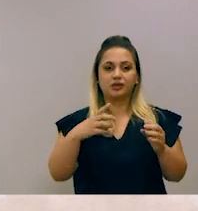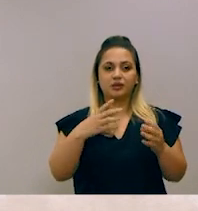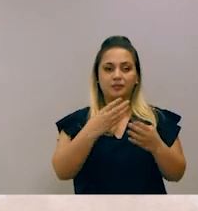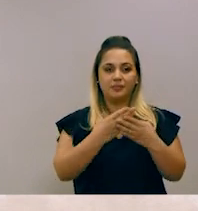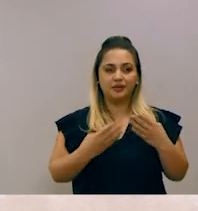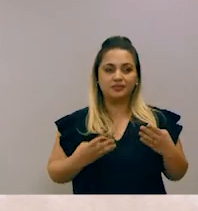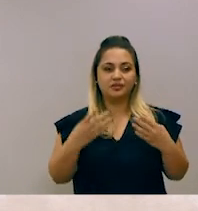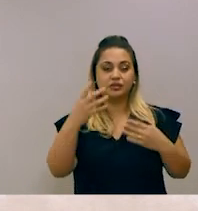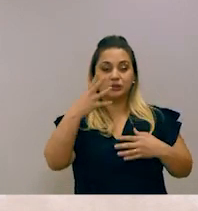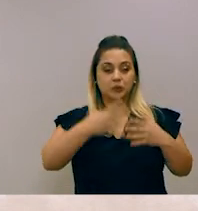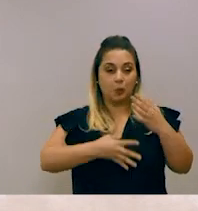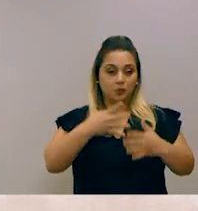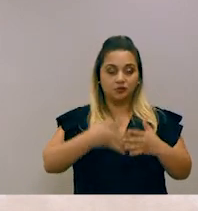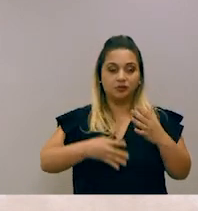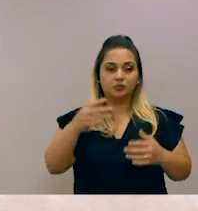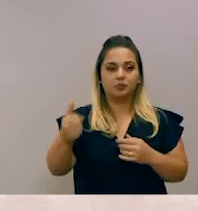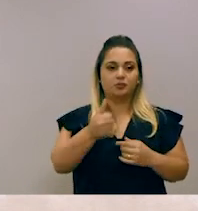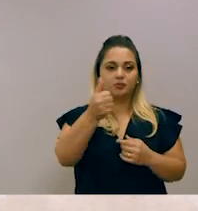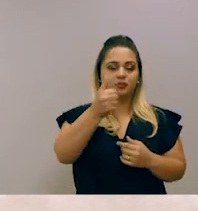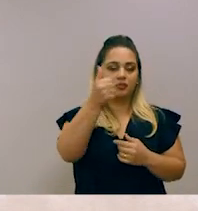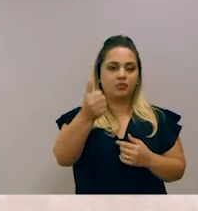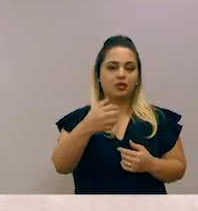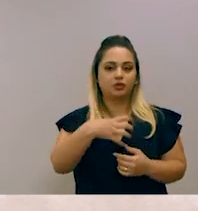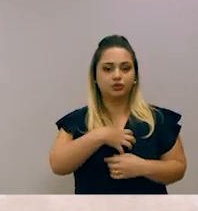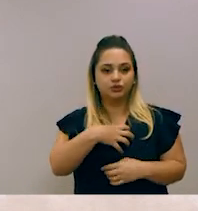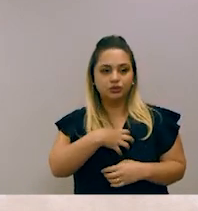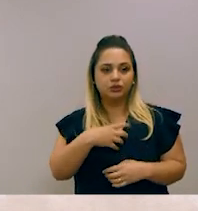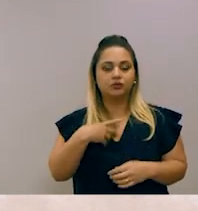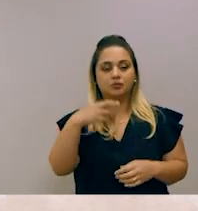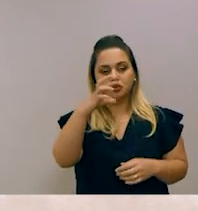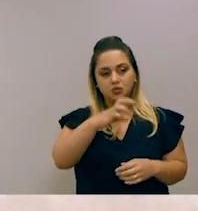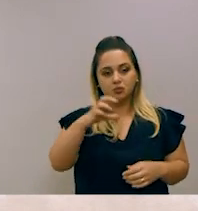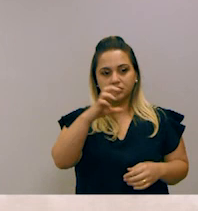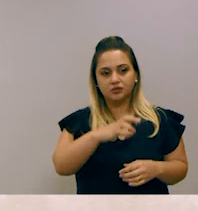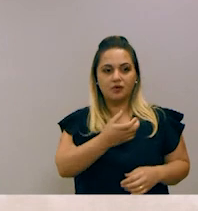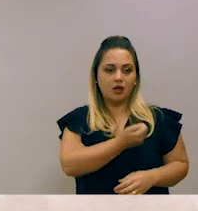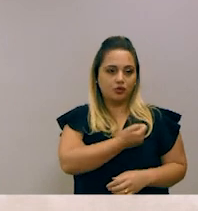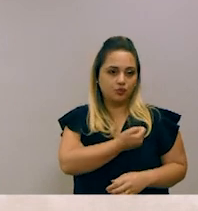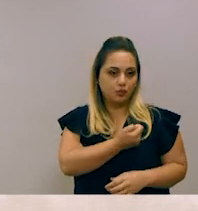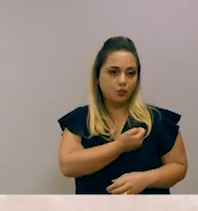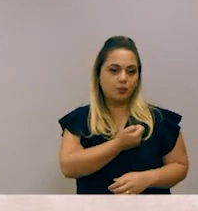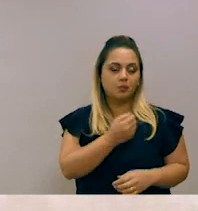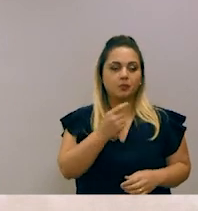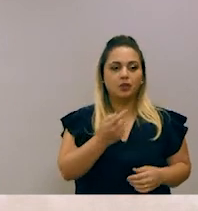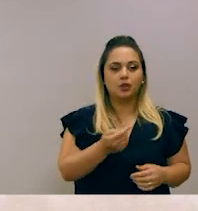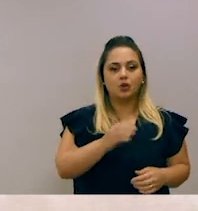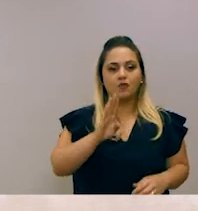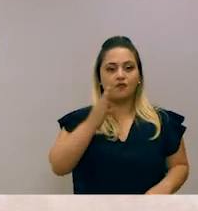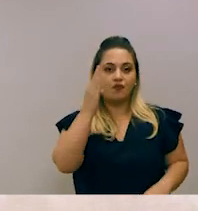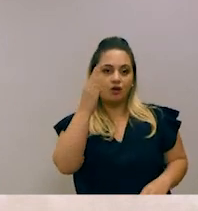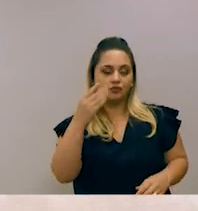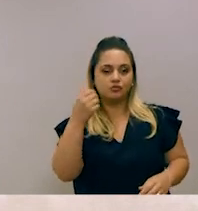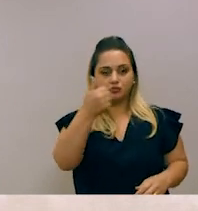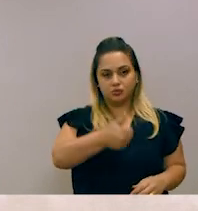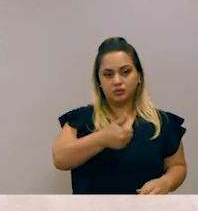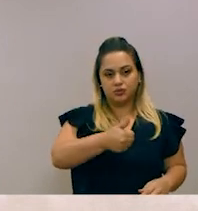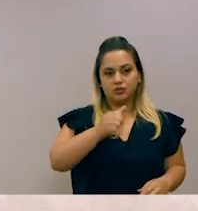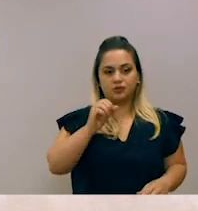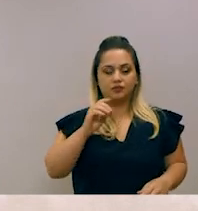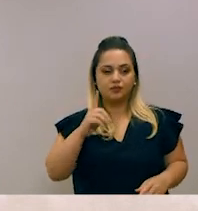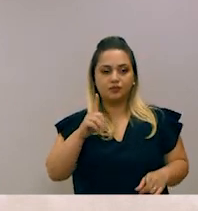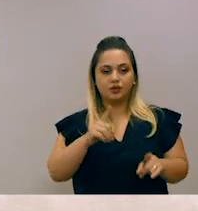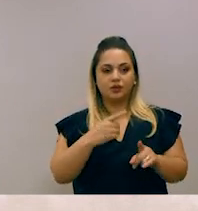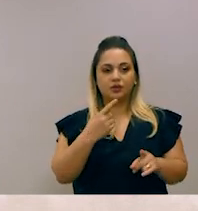the other models. Here you can see the confusion matrix of the best models. The number of false positives was